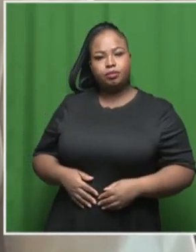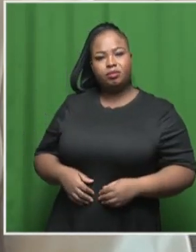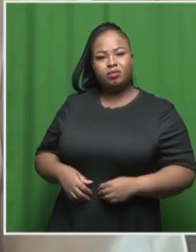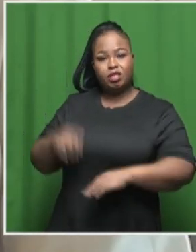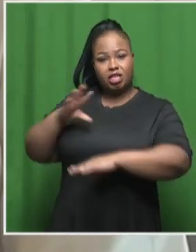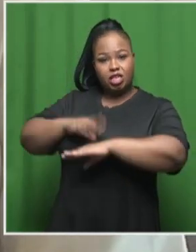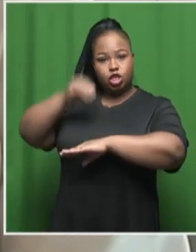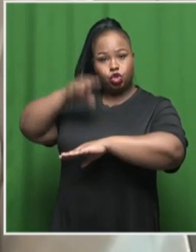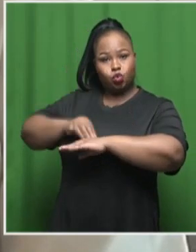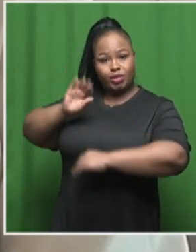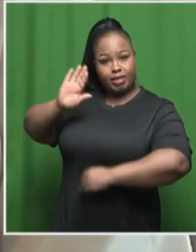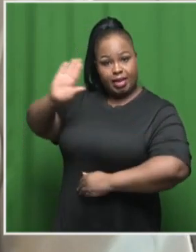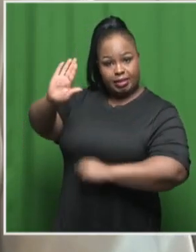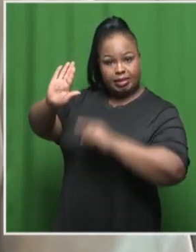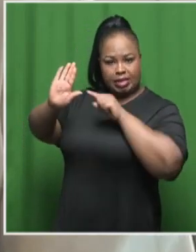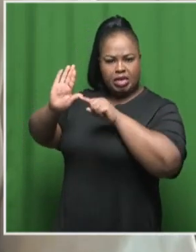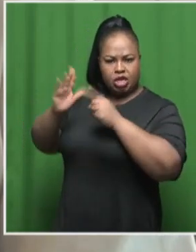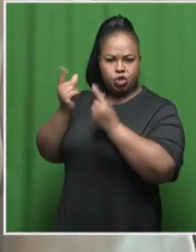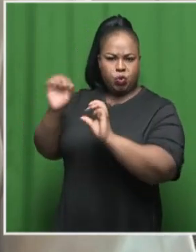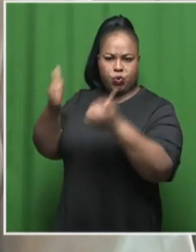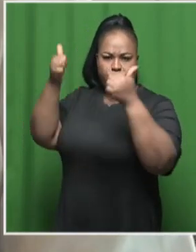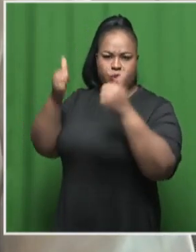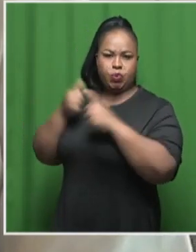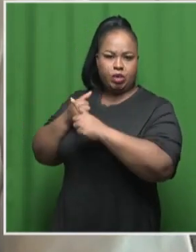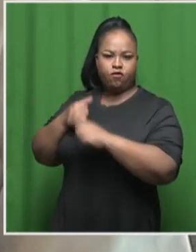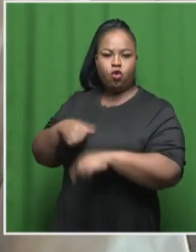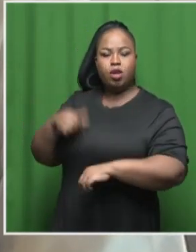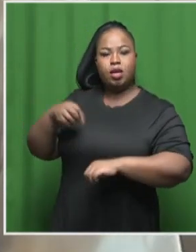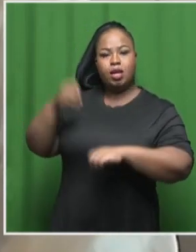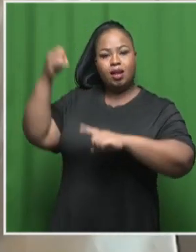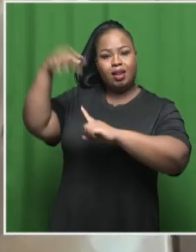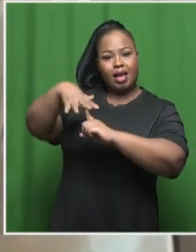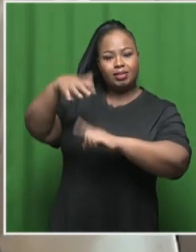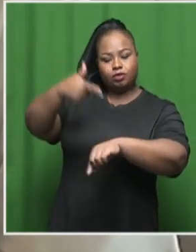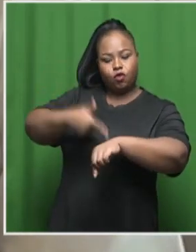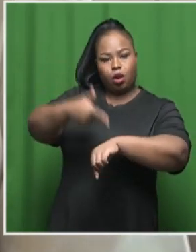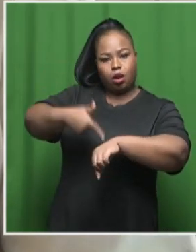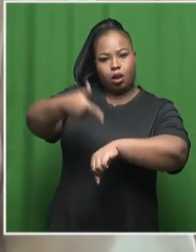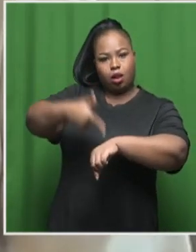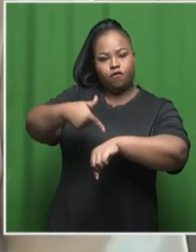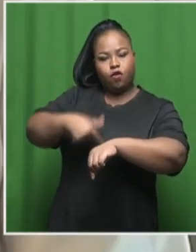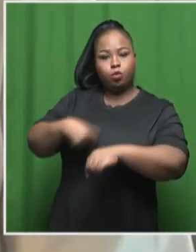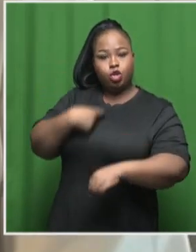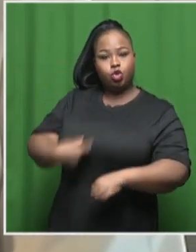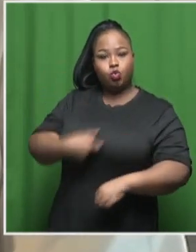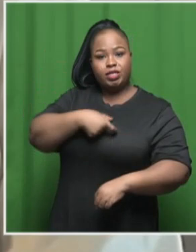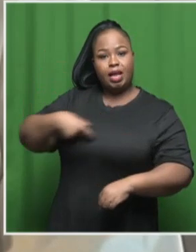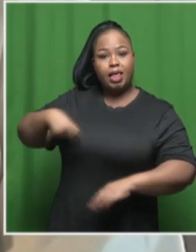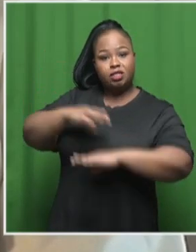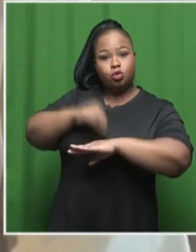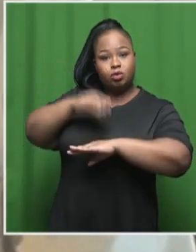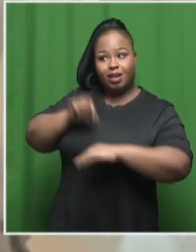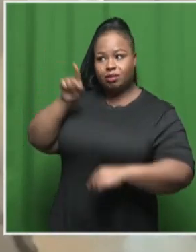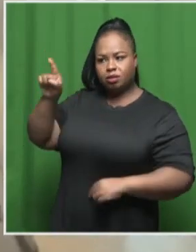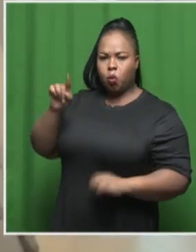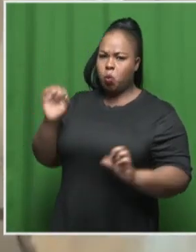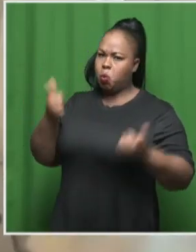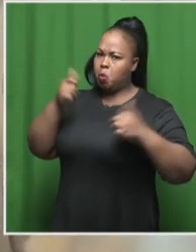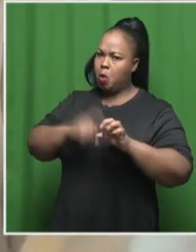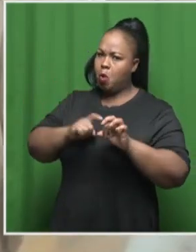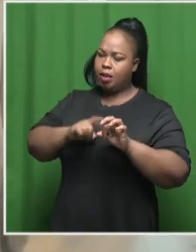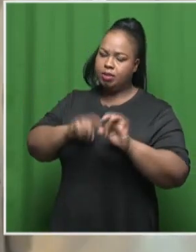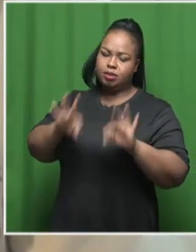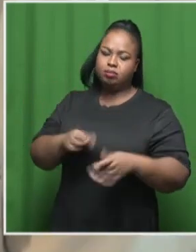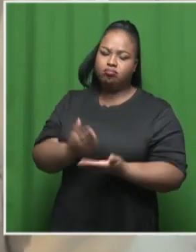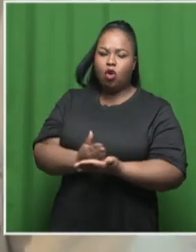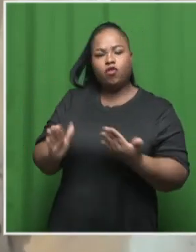in a sense with laser removal. The laser machines from Switzerland is phenomenal quality and